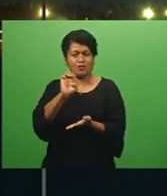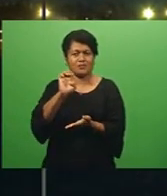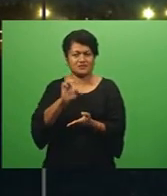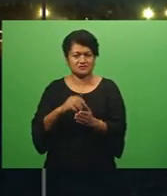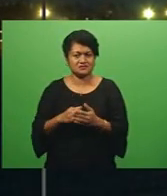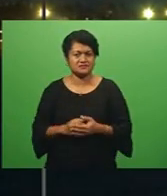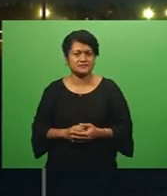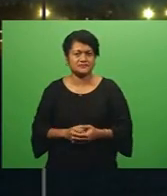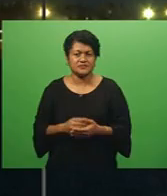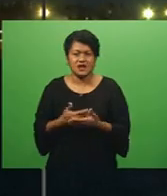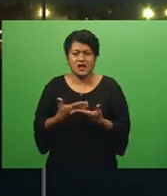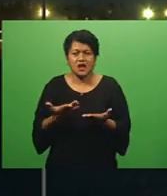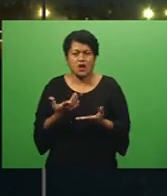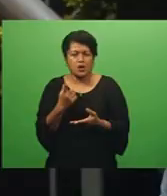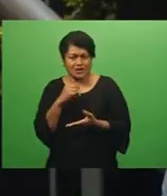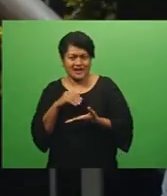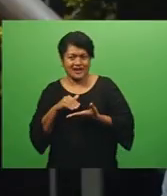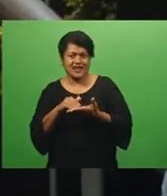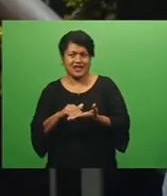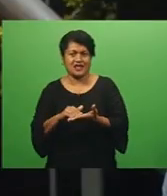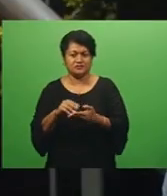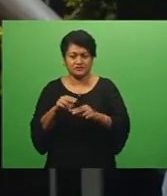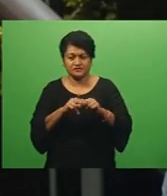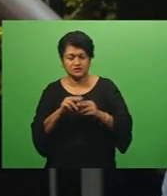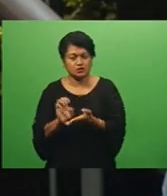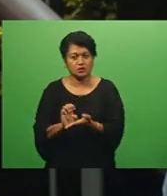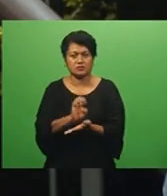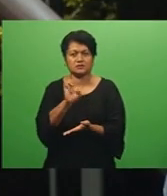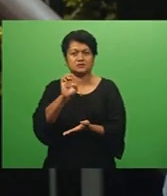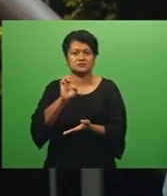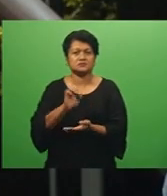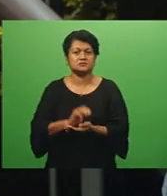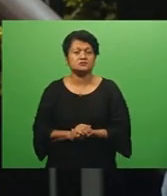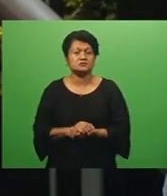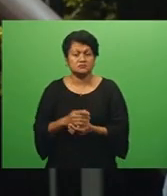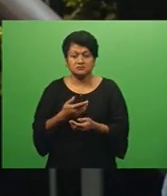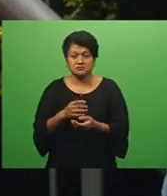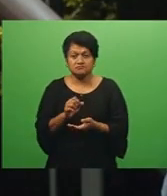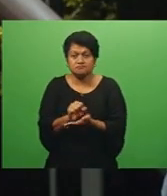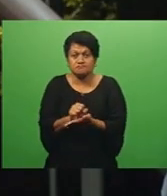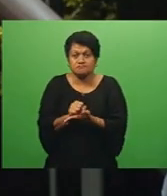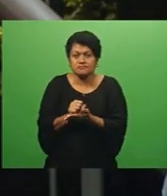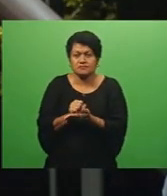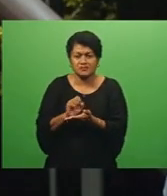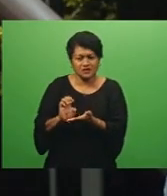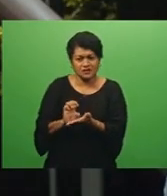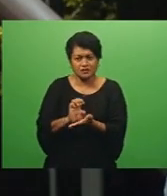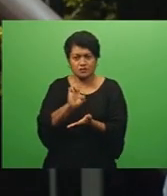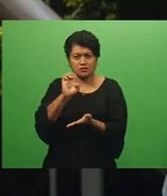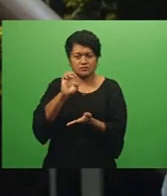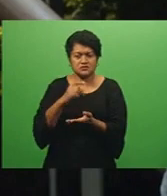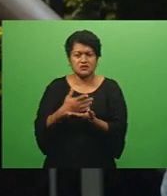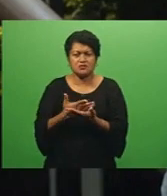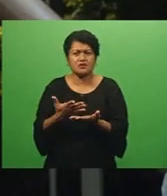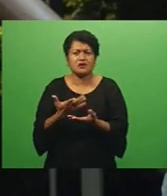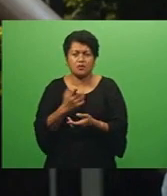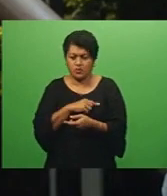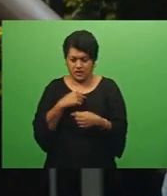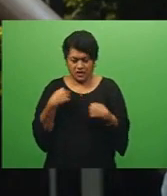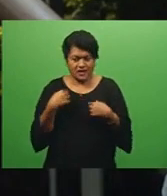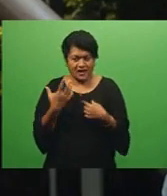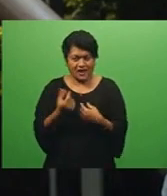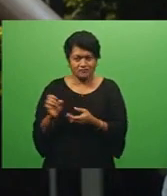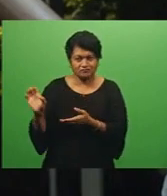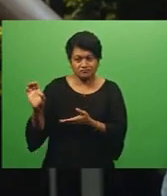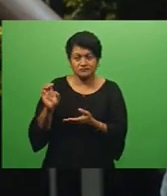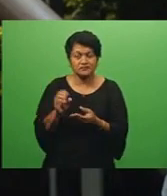symposiums help Fiji economically? Edwin, securing new trade deals and new trade market is a critical step towards getting our economy to a certain state